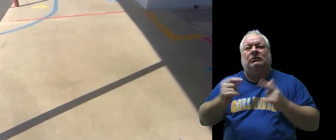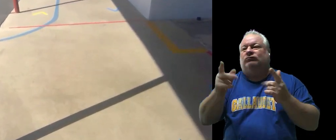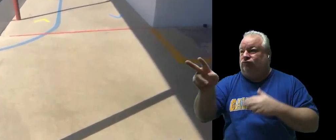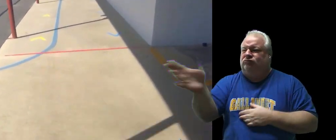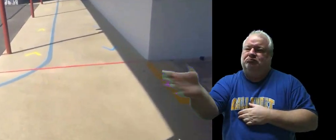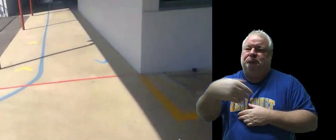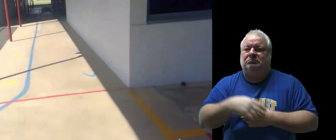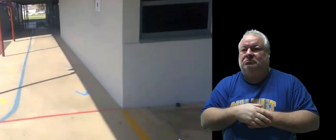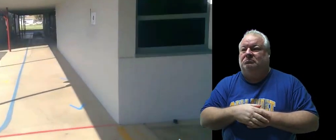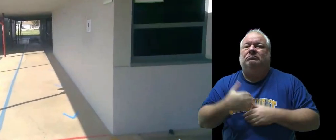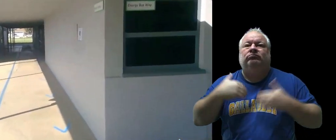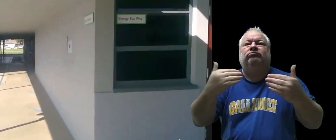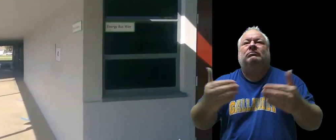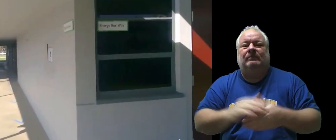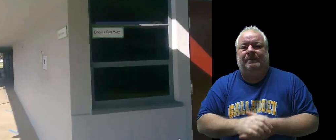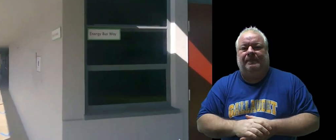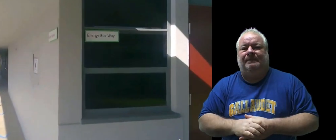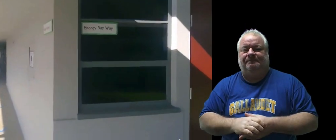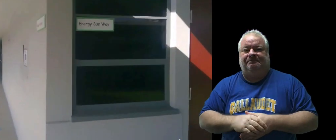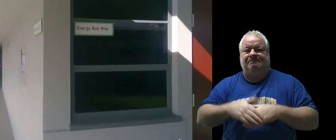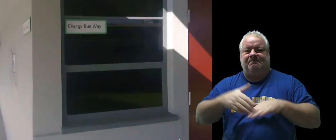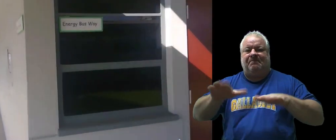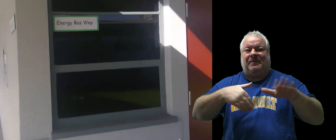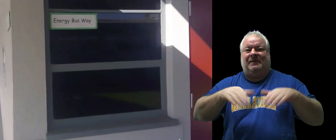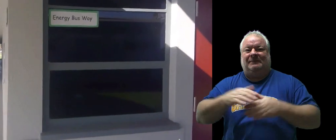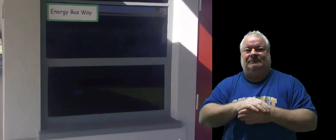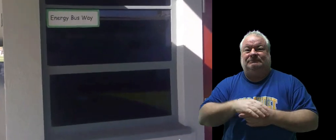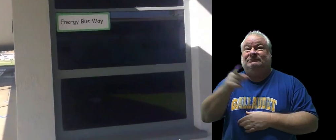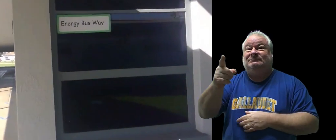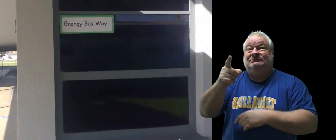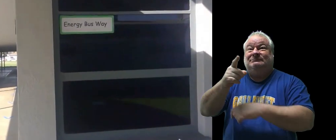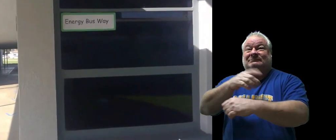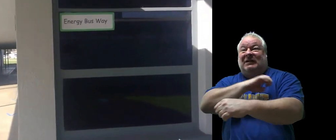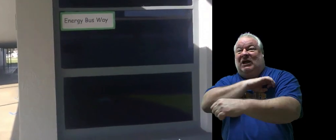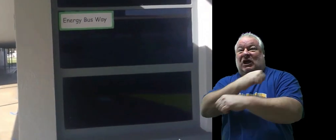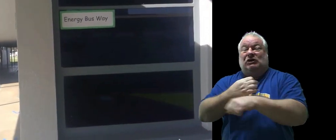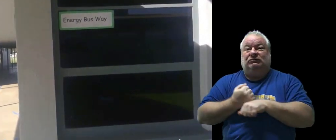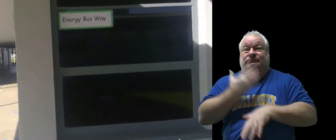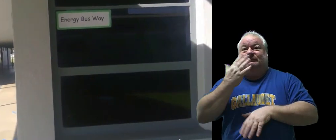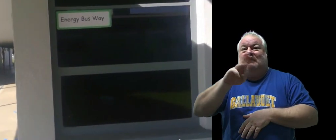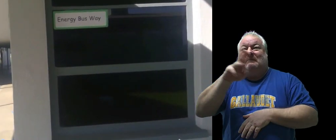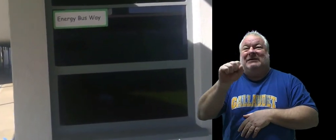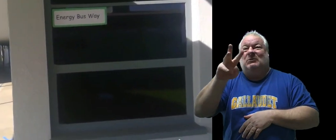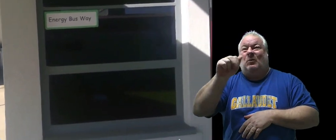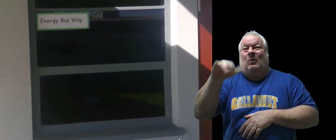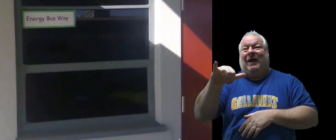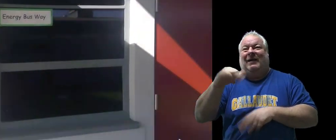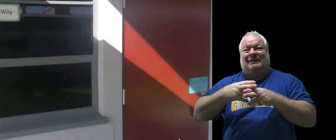the intersection. We can go on here to Energy Bus Way.